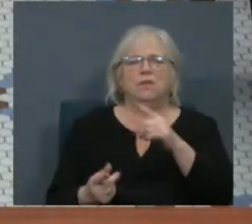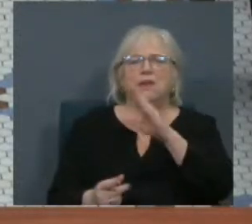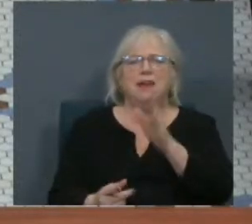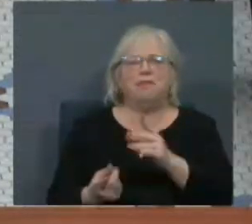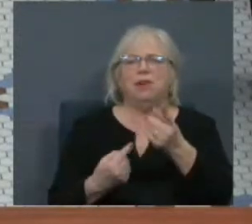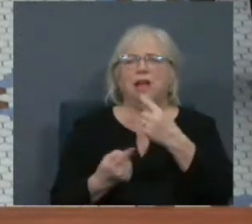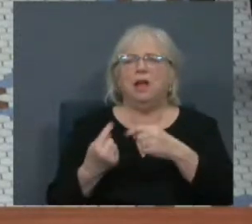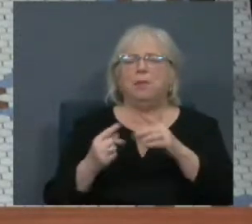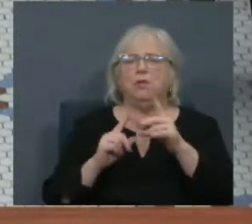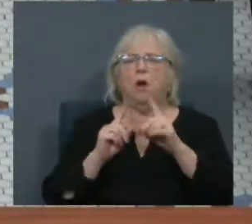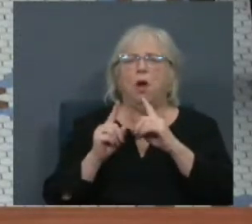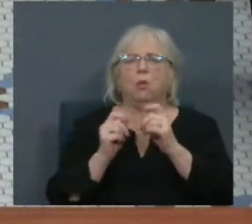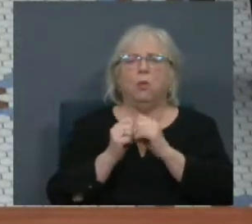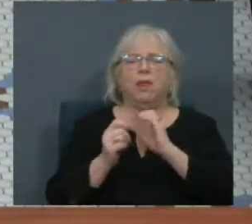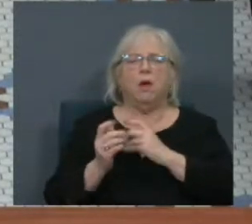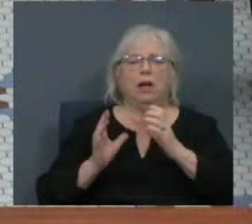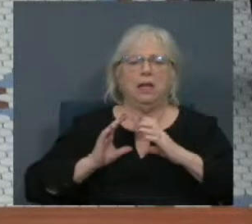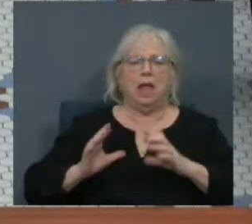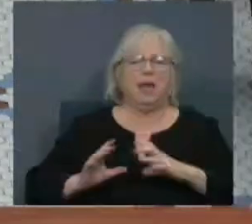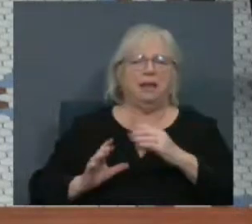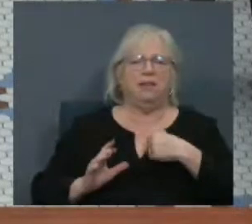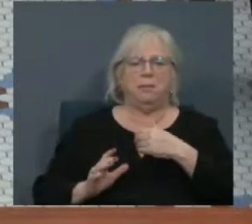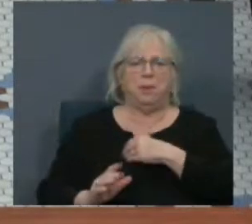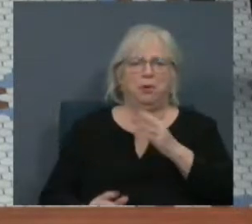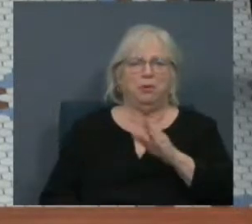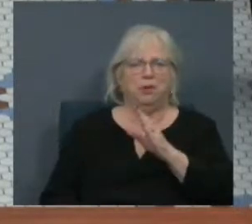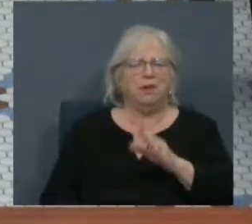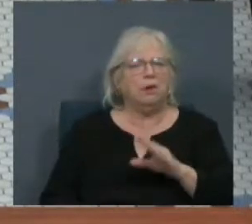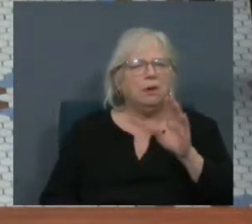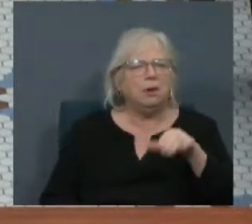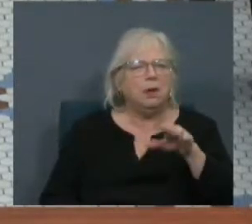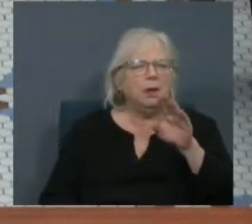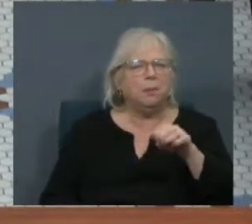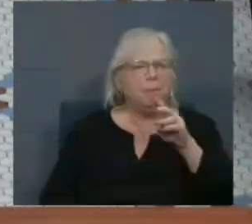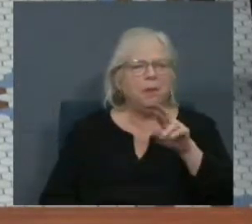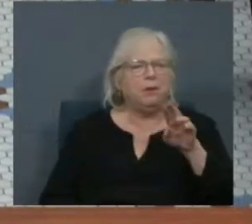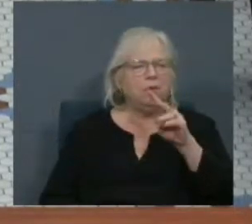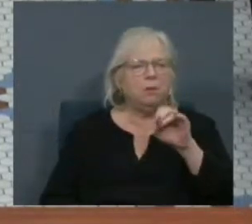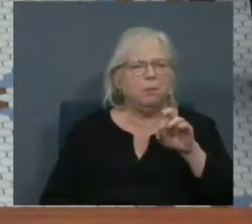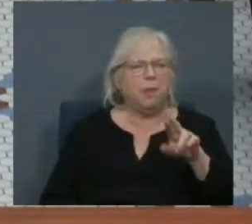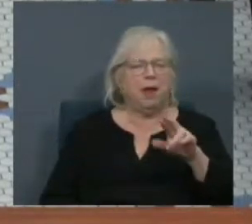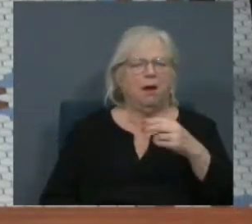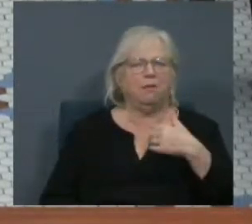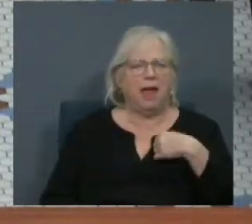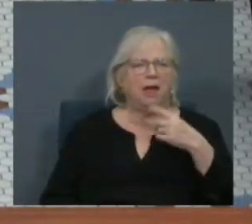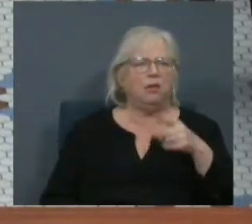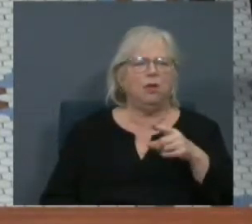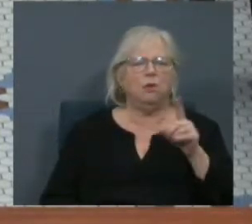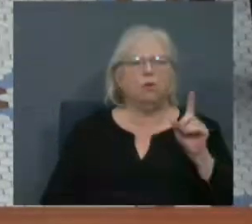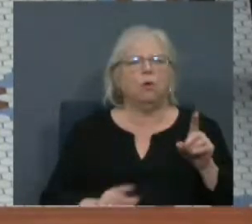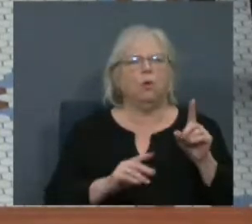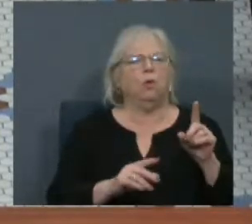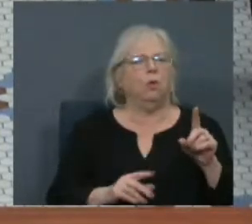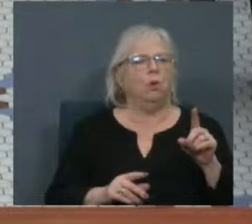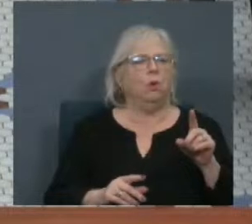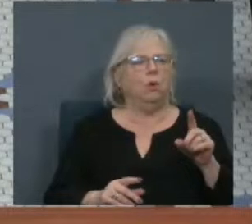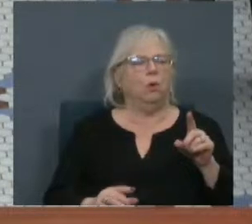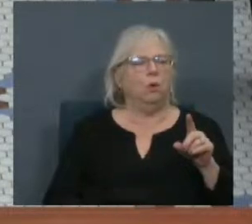our clients and our members. Mr. Mayor, I've had you go around a